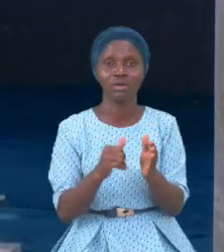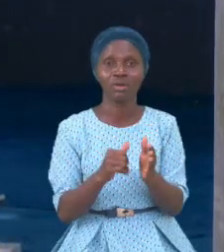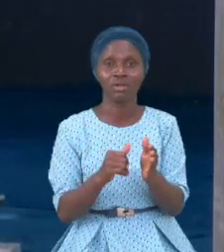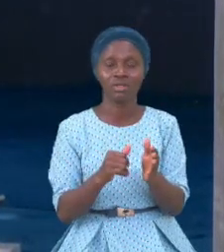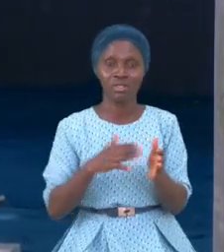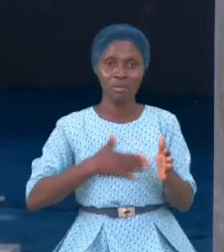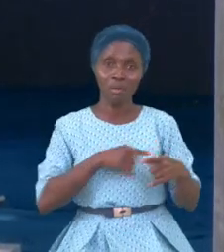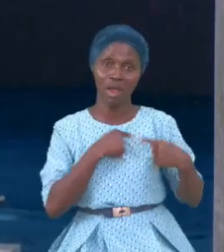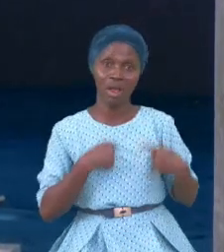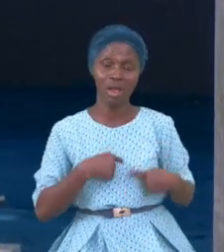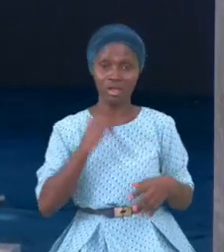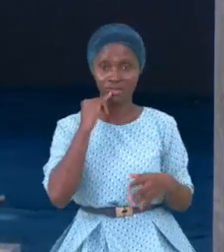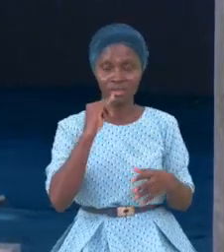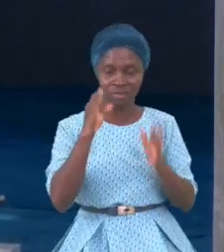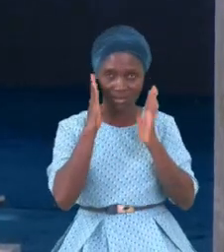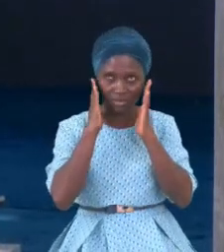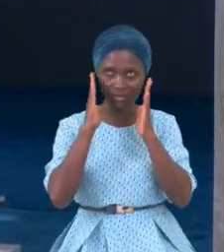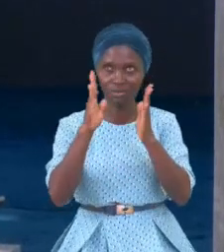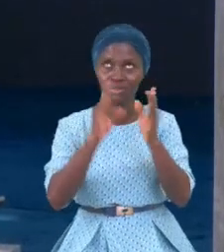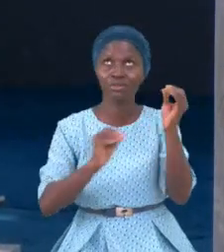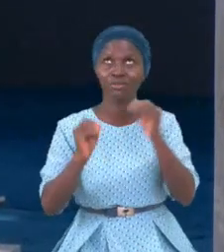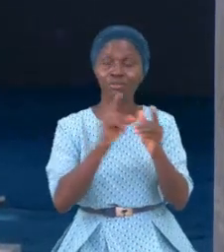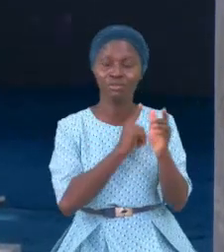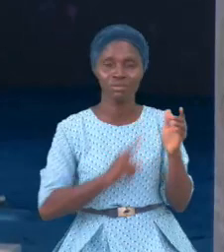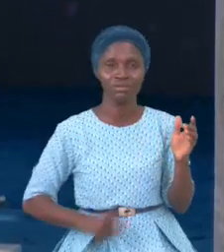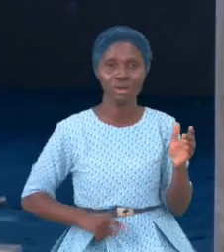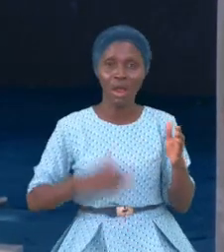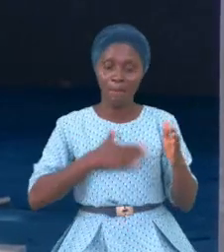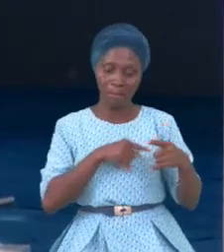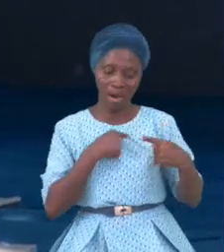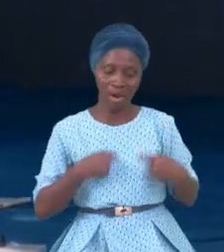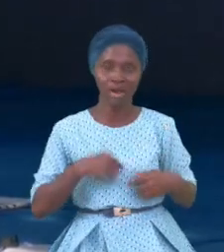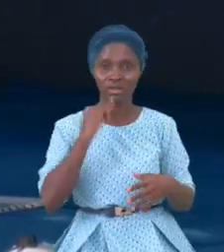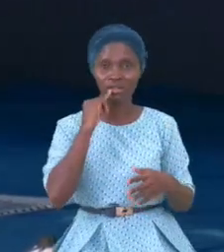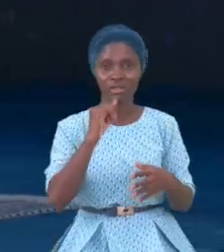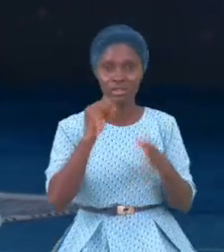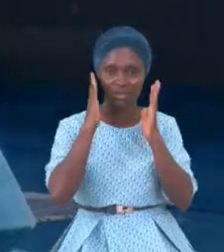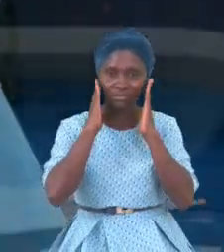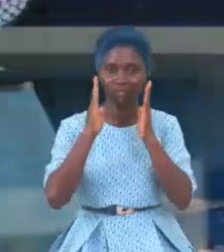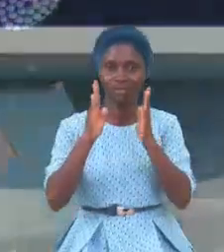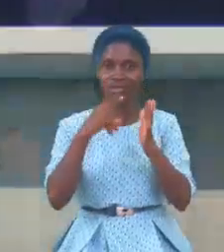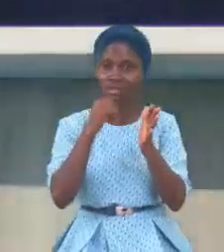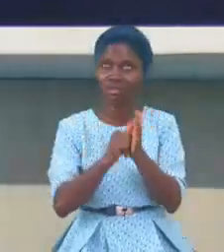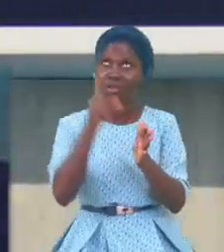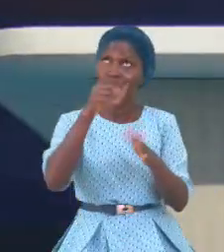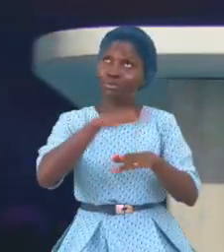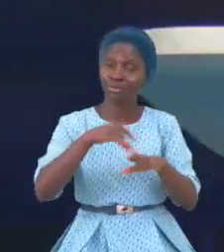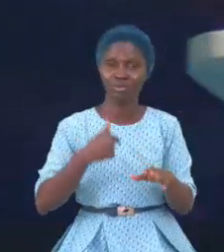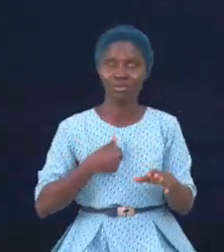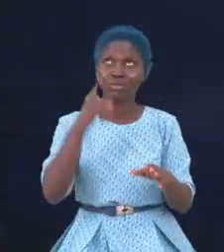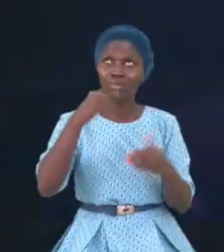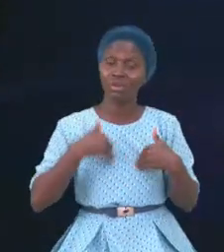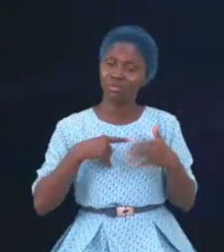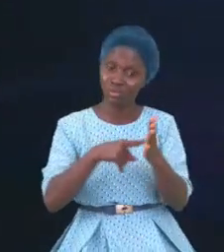fixed, O God, my heart is fixed. It says, you've called me, you've shown me the way, and you've told